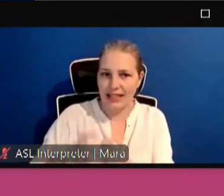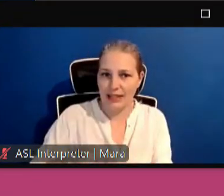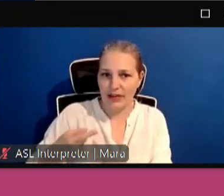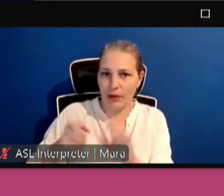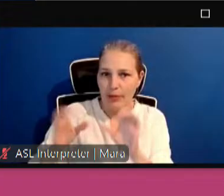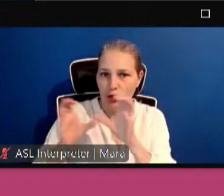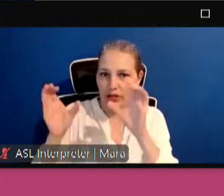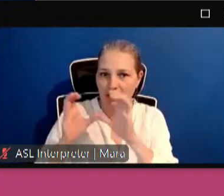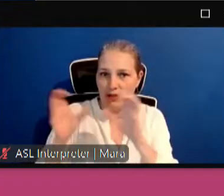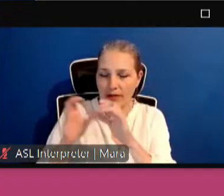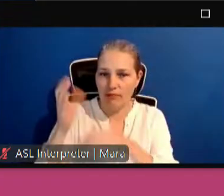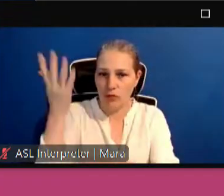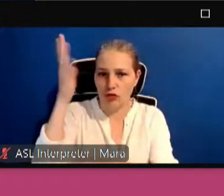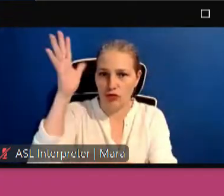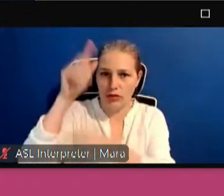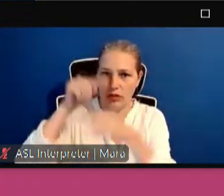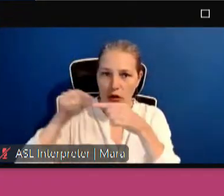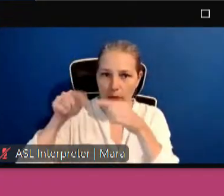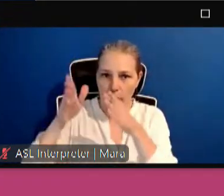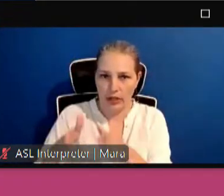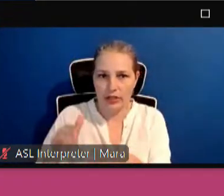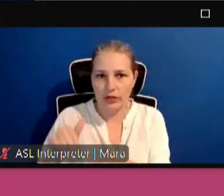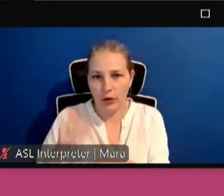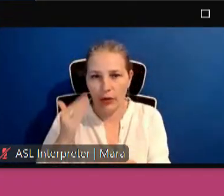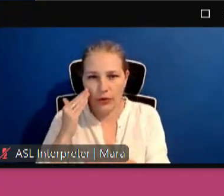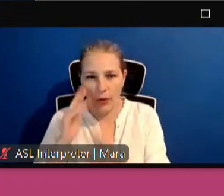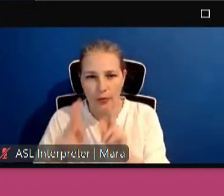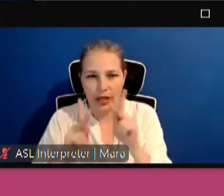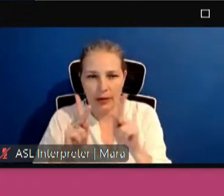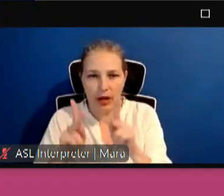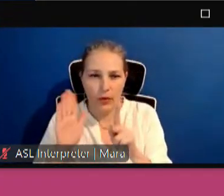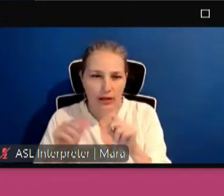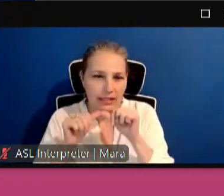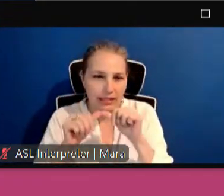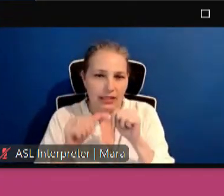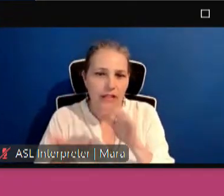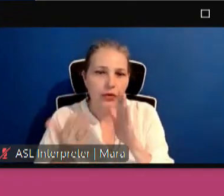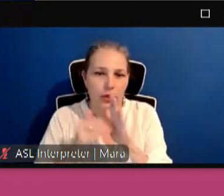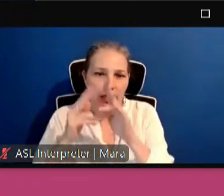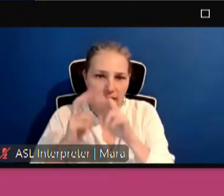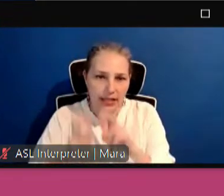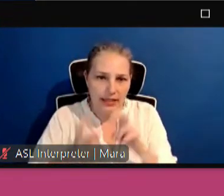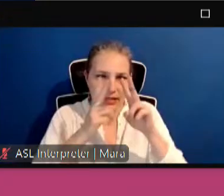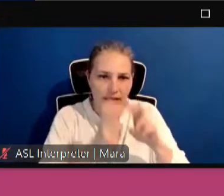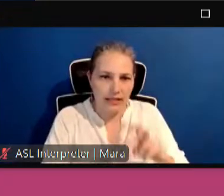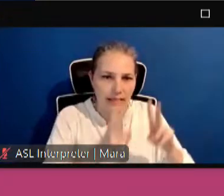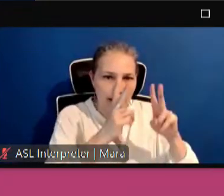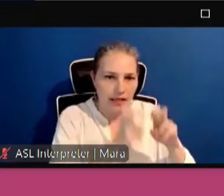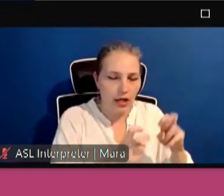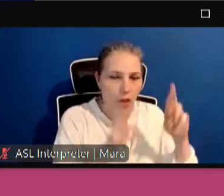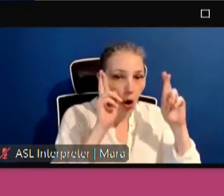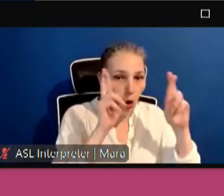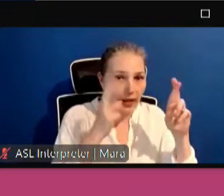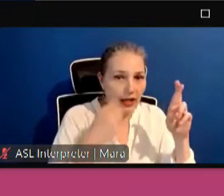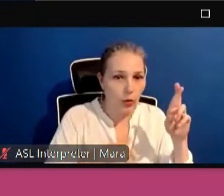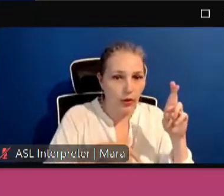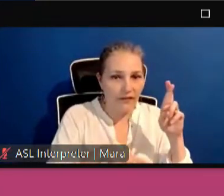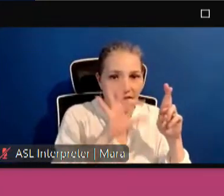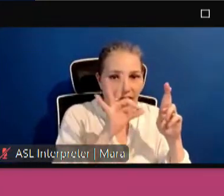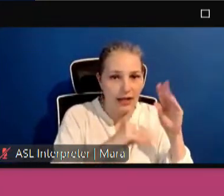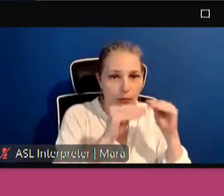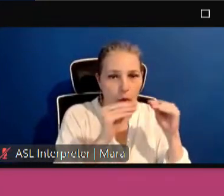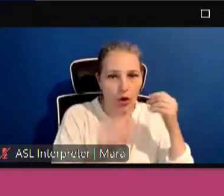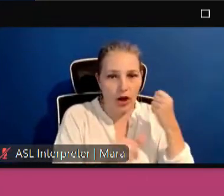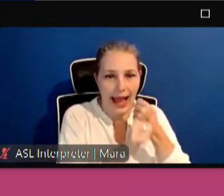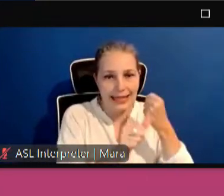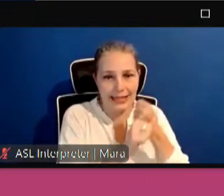have called us to continually reassess their properties multiple times, hoping that we will find more hazard